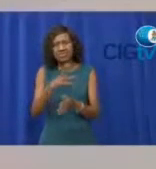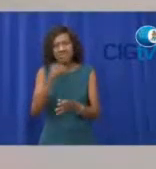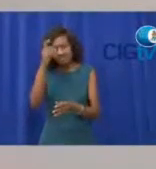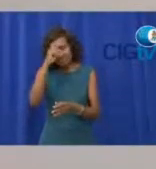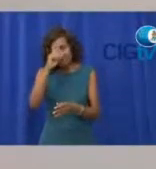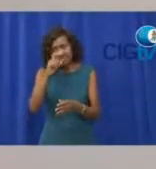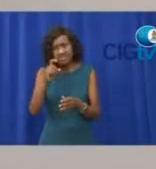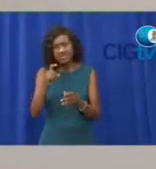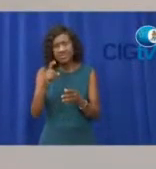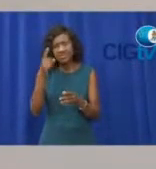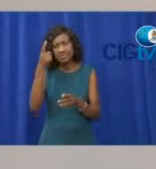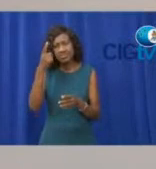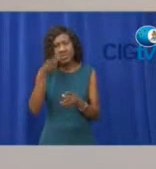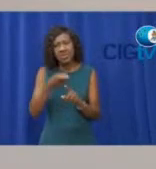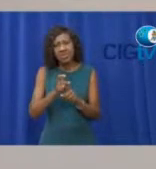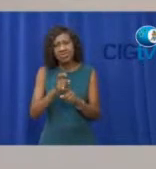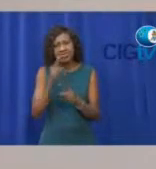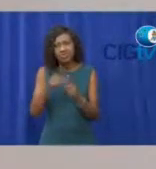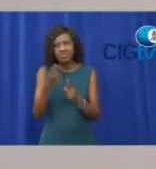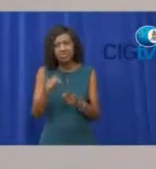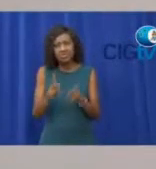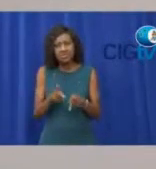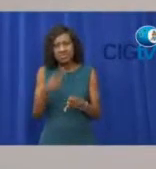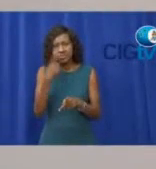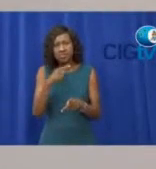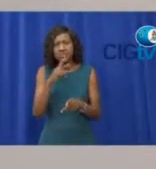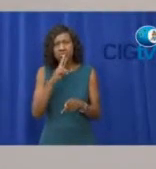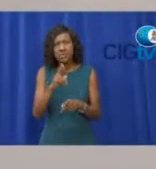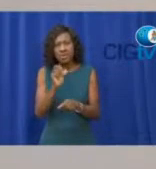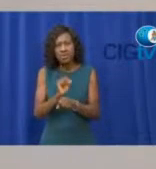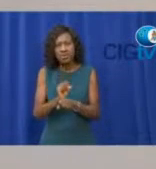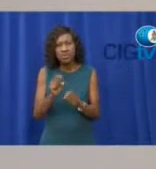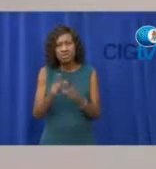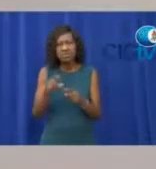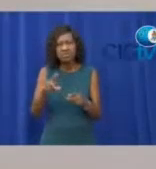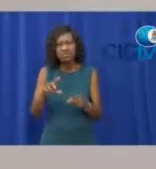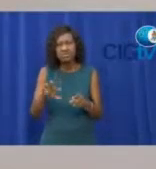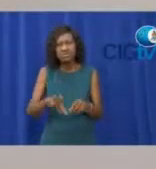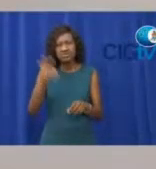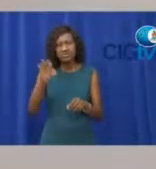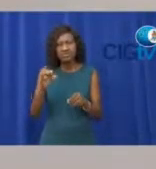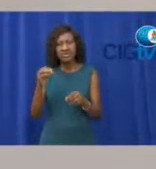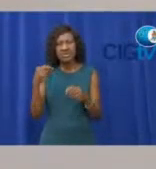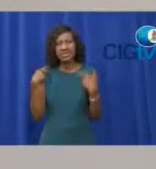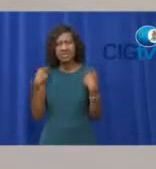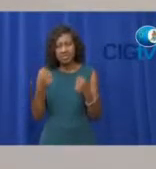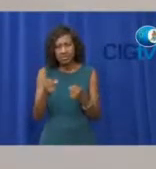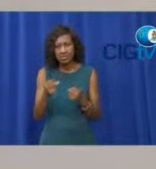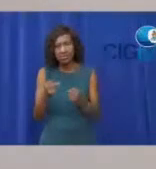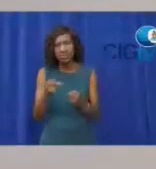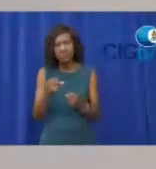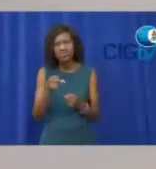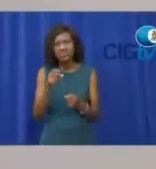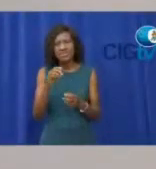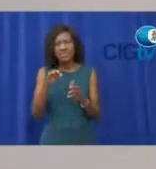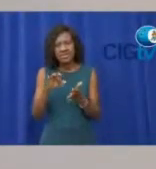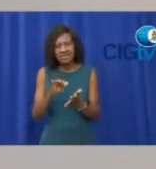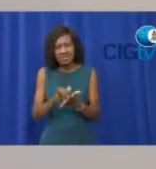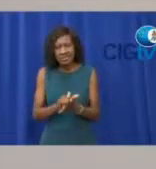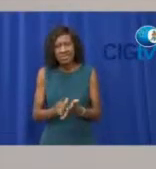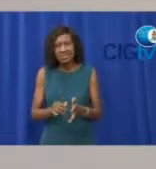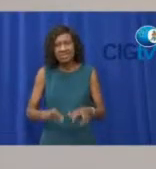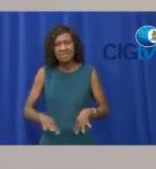a cure and prevention for this disease, so that lives will be saved and the hearts of people turn once again to